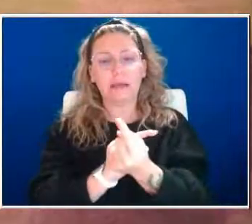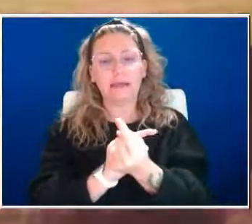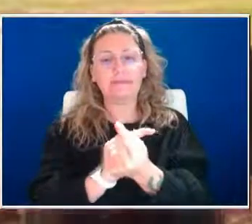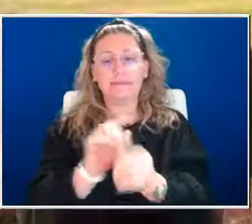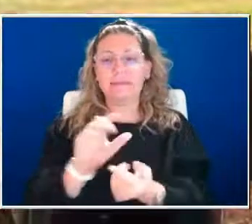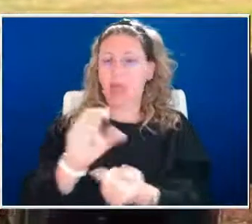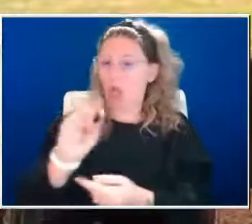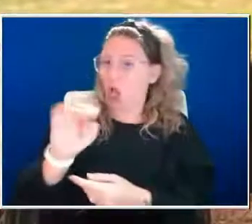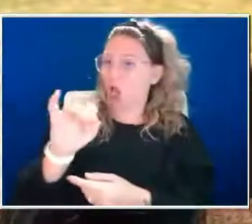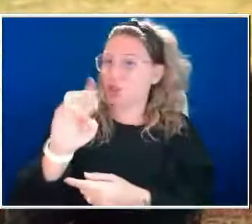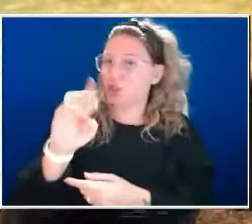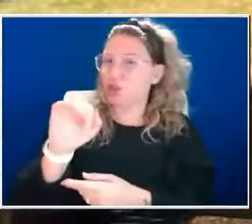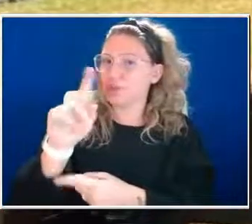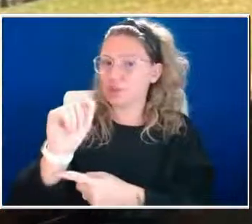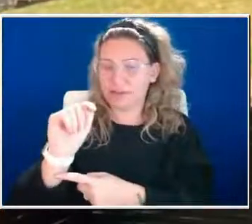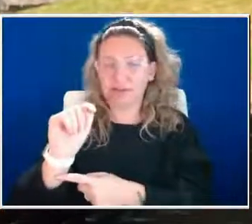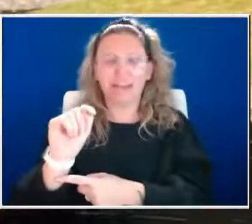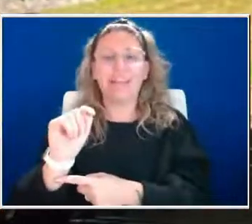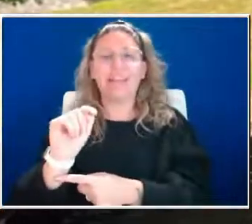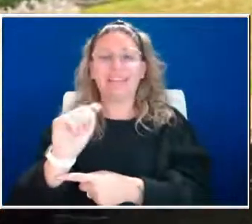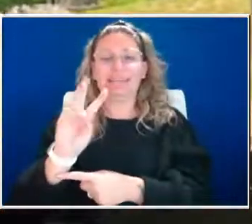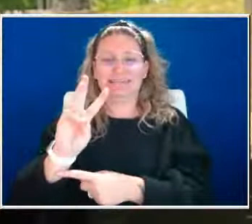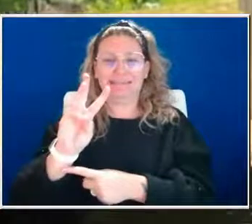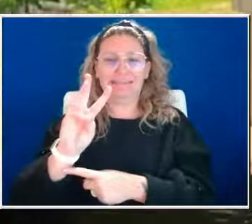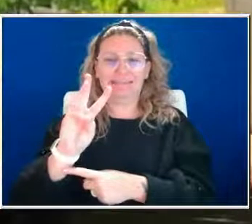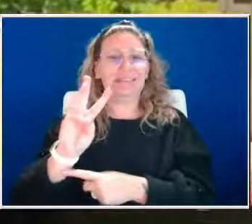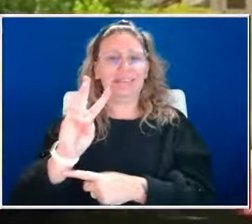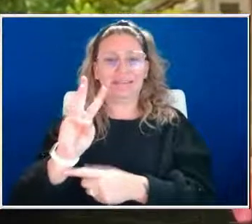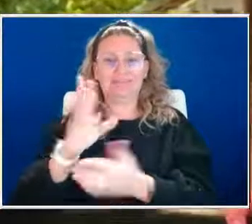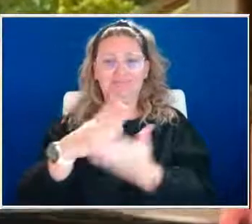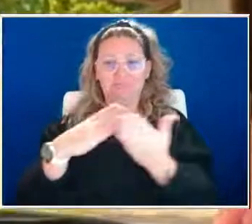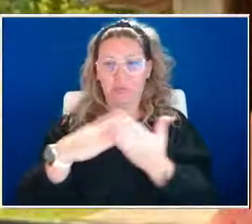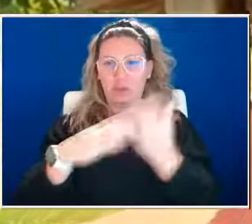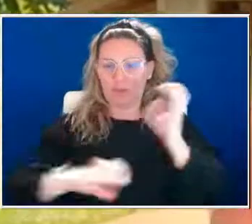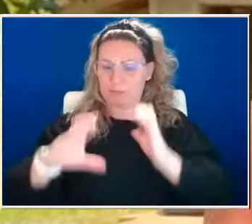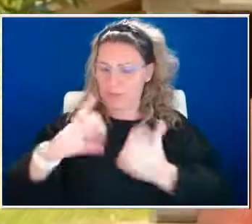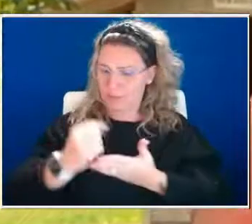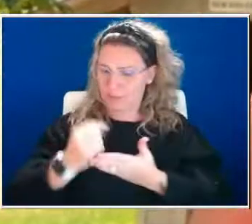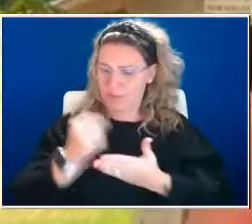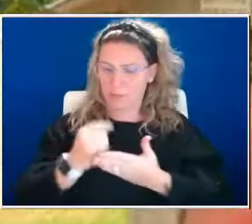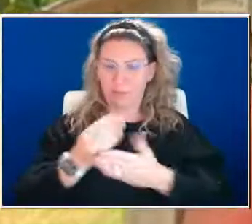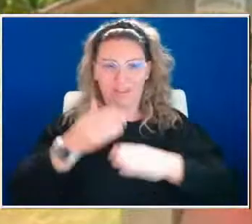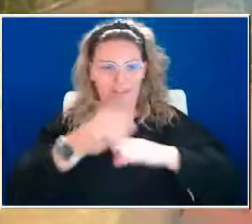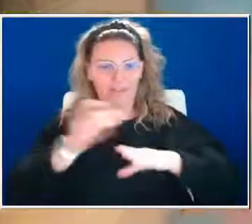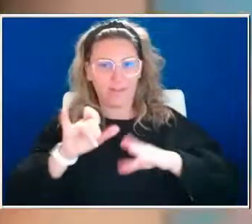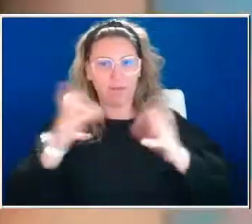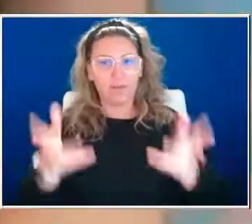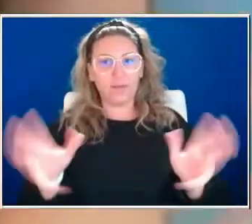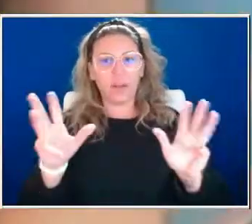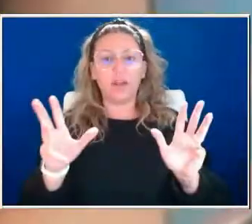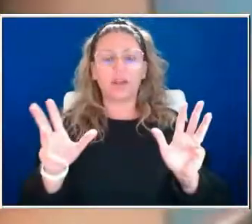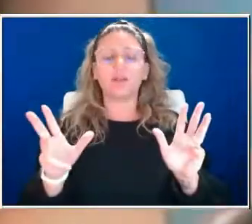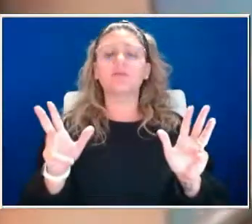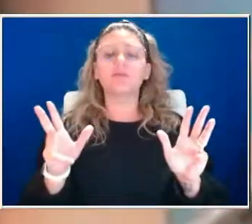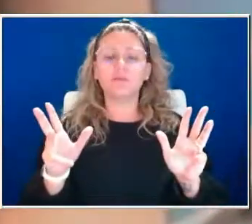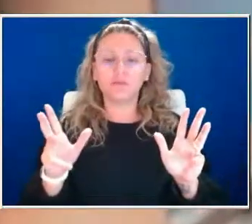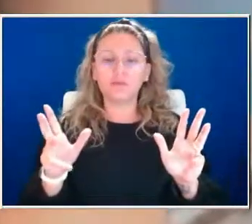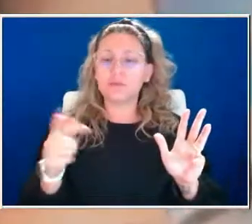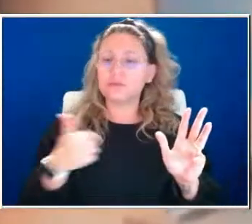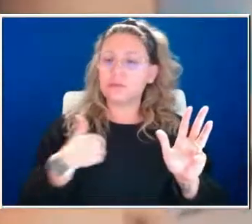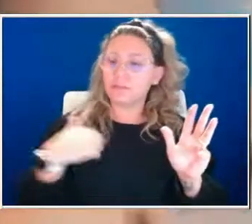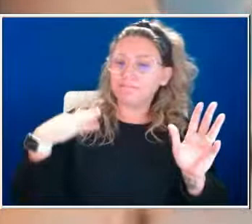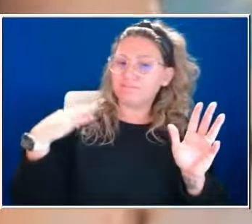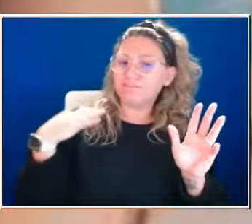of chemotherapy. After the 6 rounds of chemotherapy, I was a candidate for a